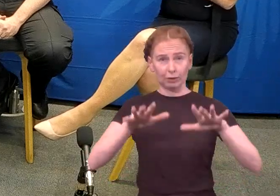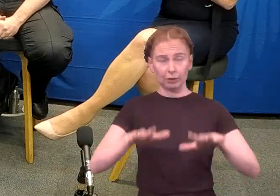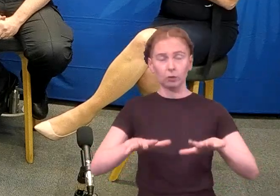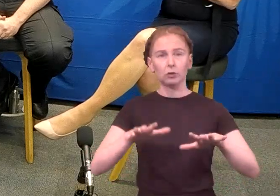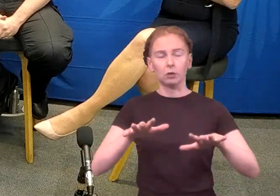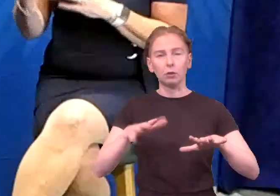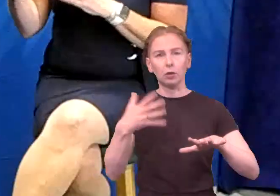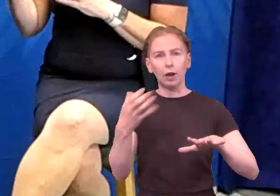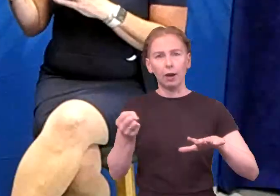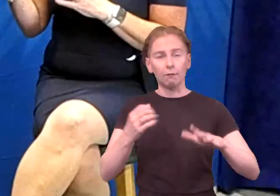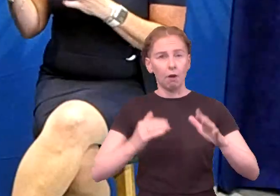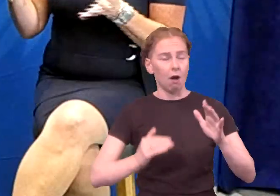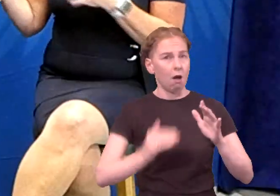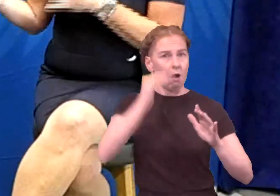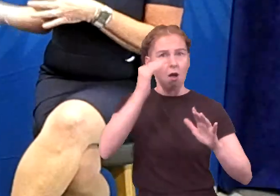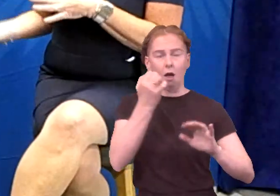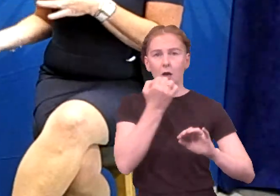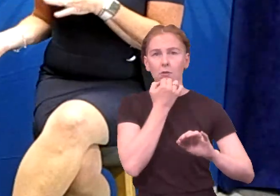identification system.